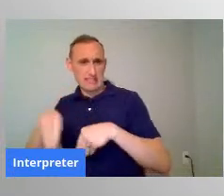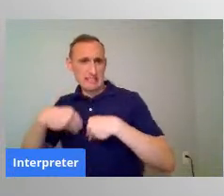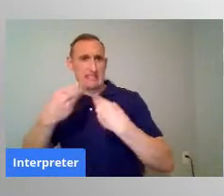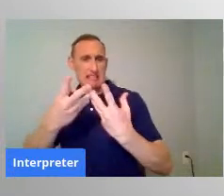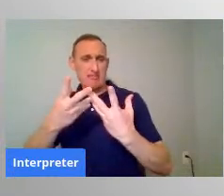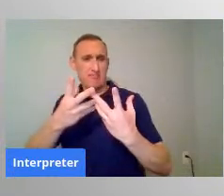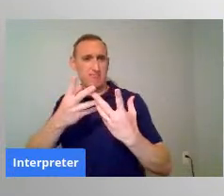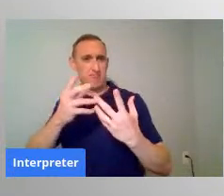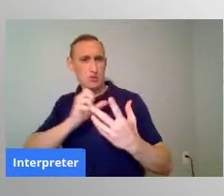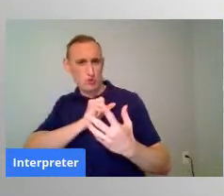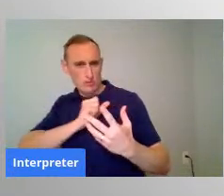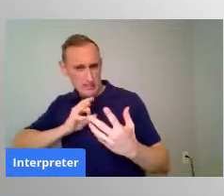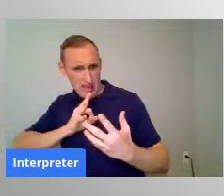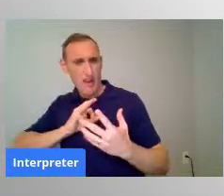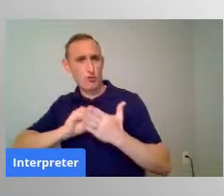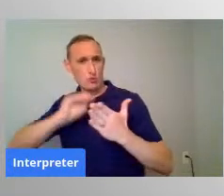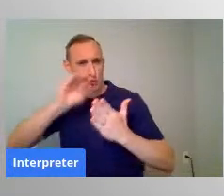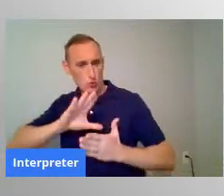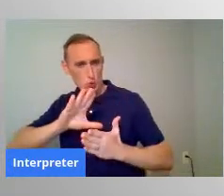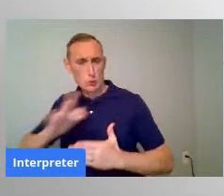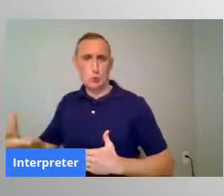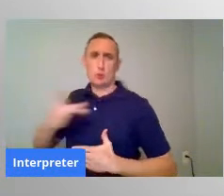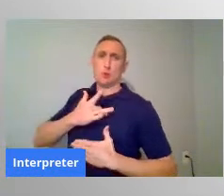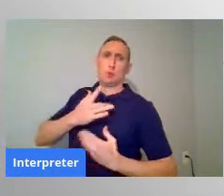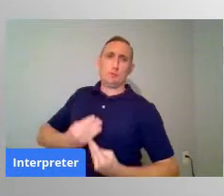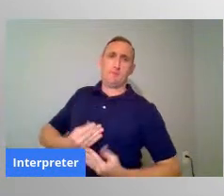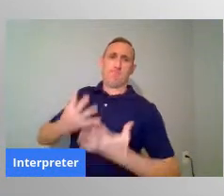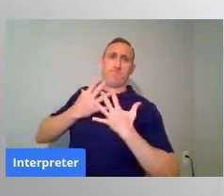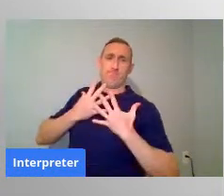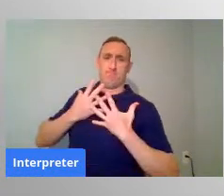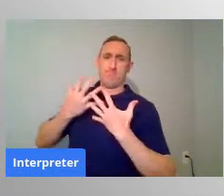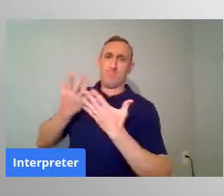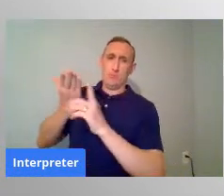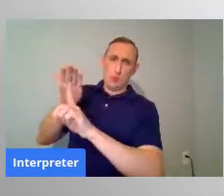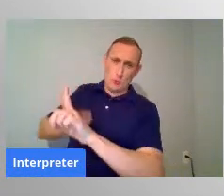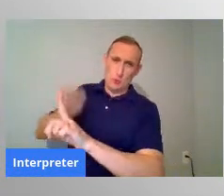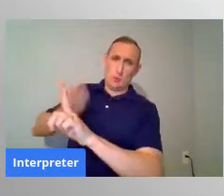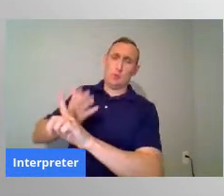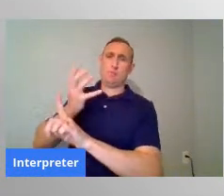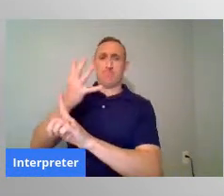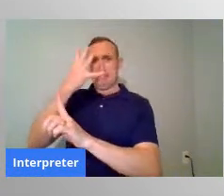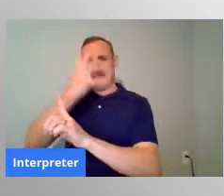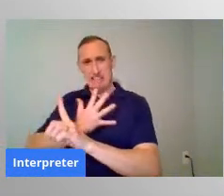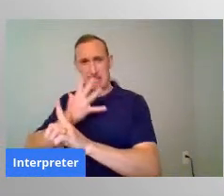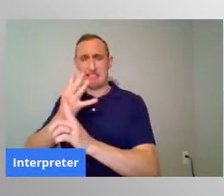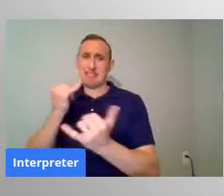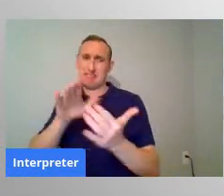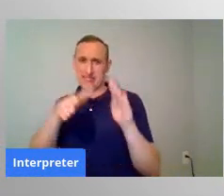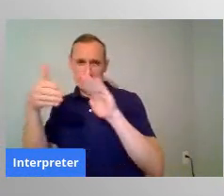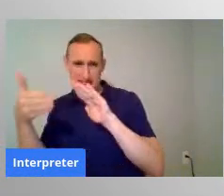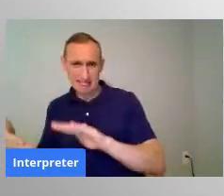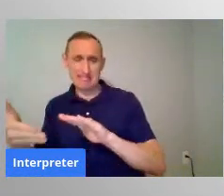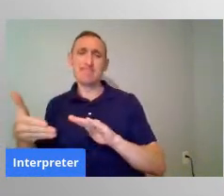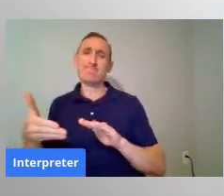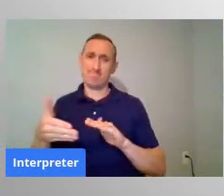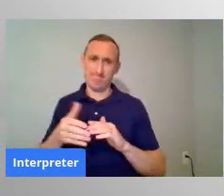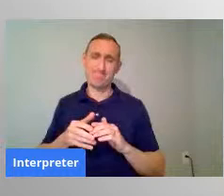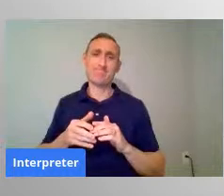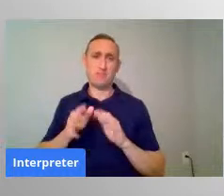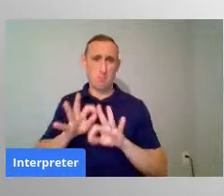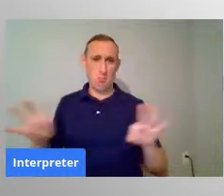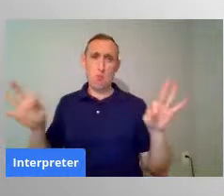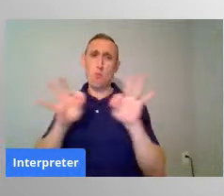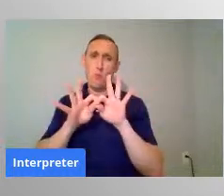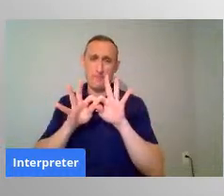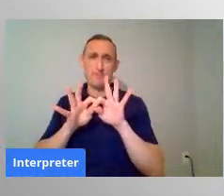a way that can't be measured. And I can't end this board meeting because we're about children. And hearing his